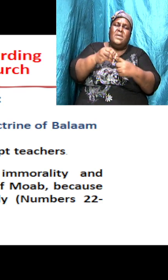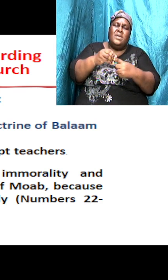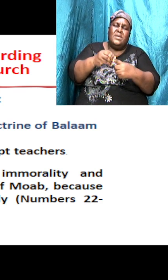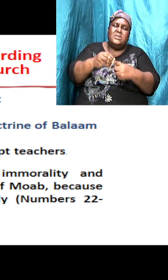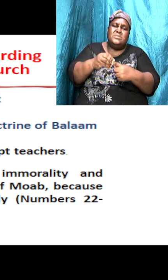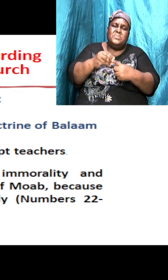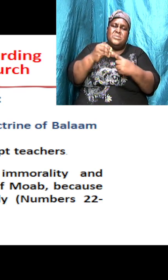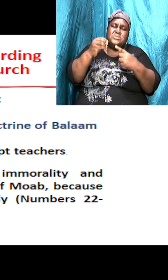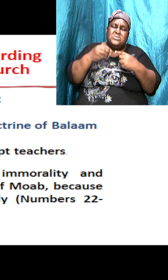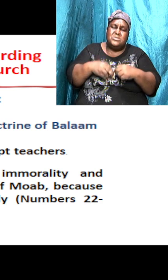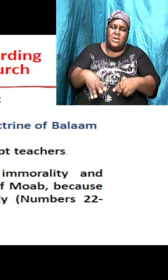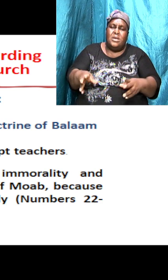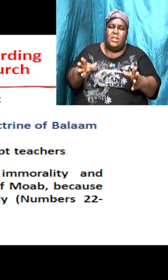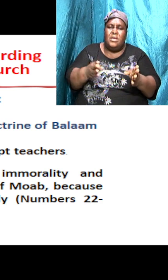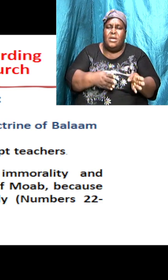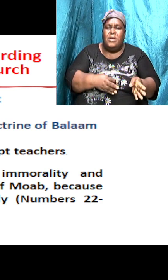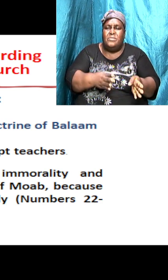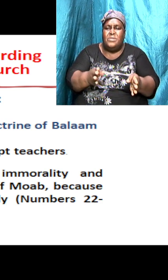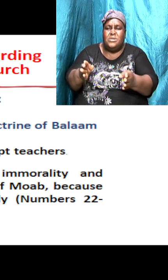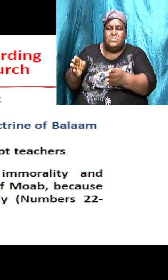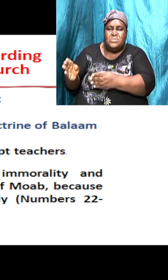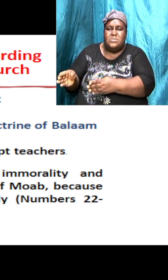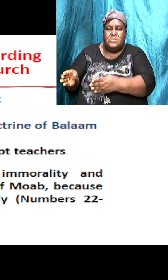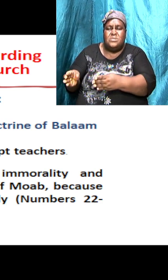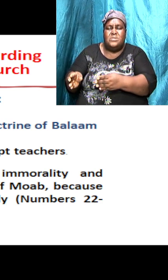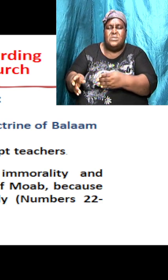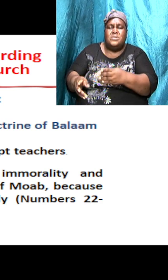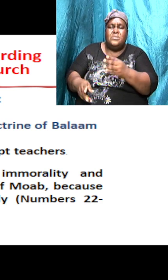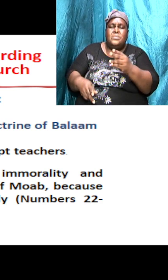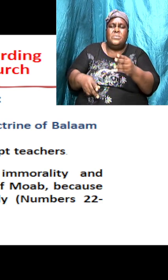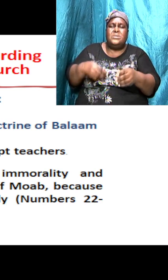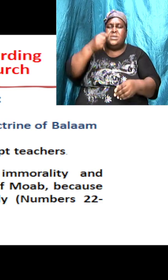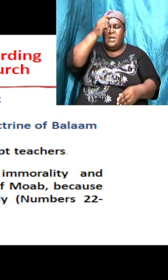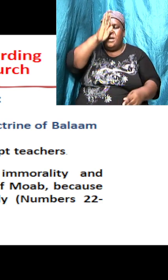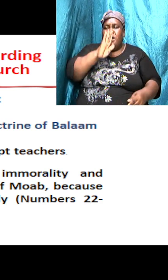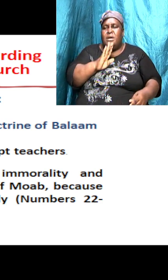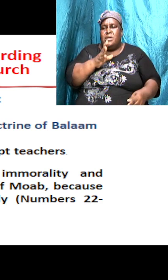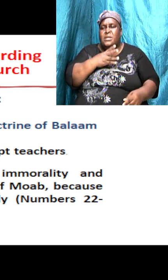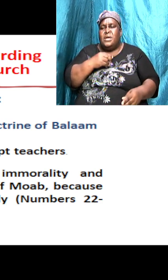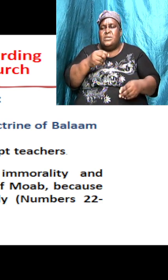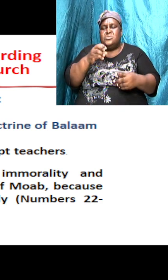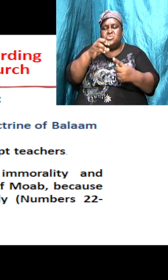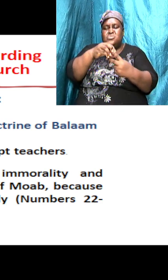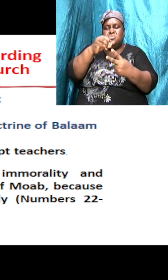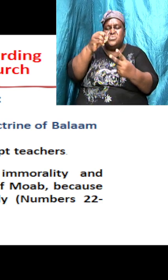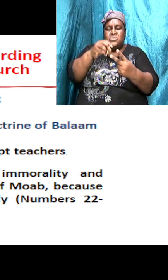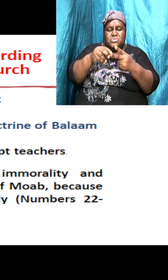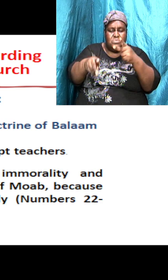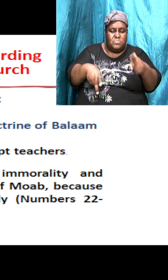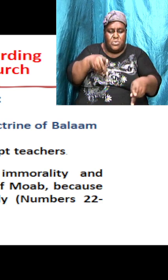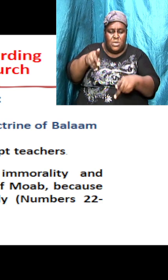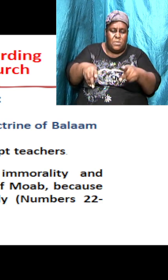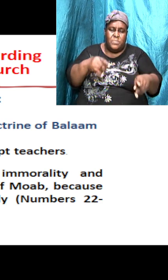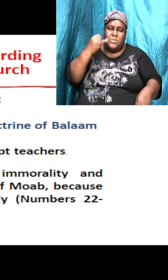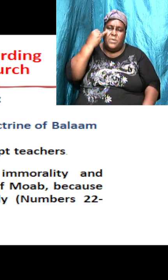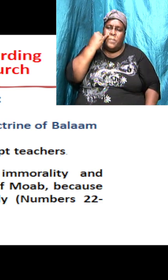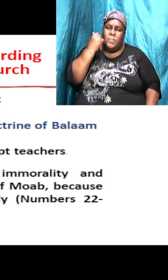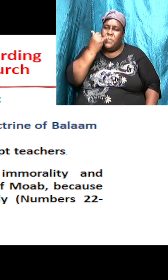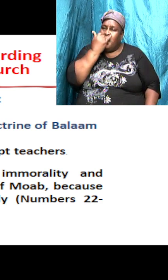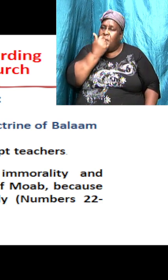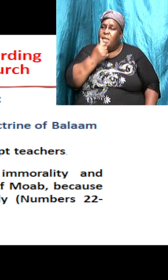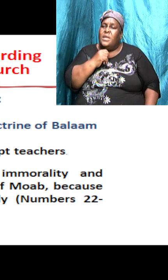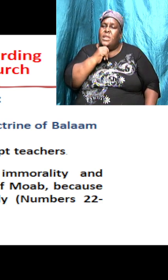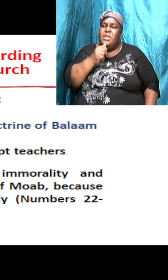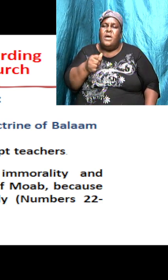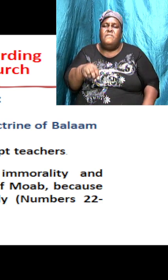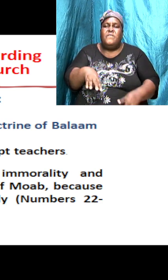was in place between God and his chosen people, Israel. It was not from outside, but